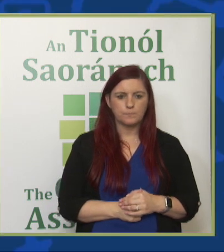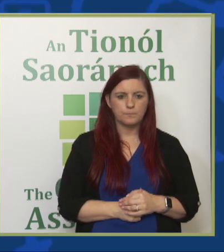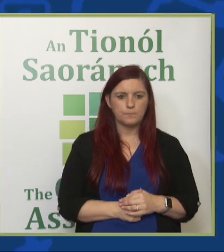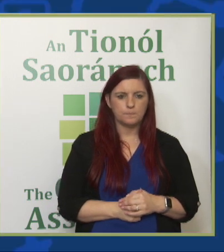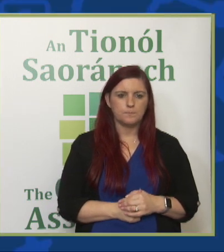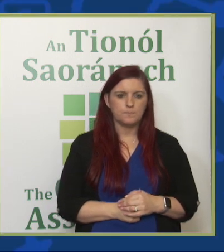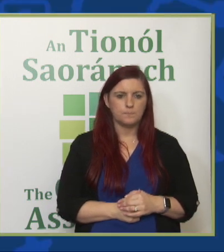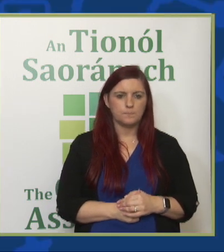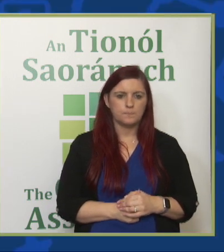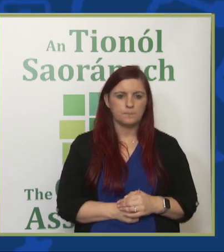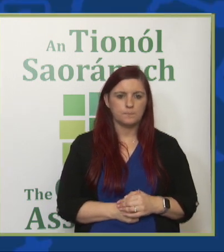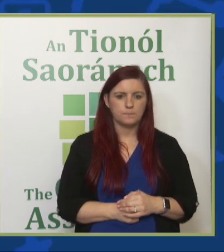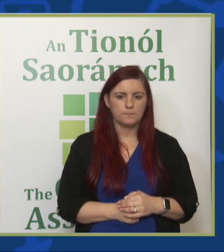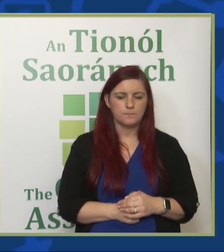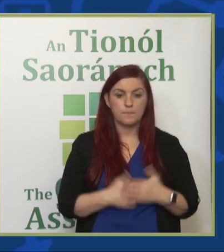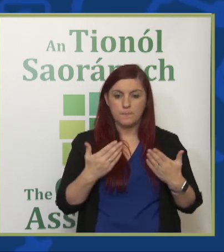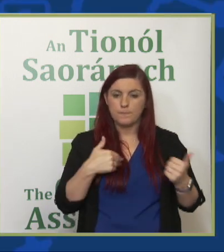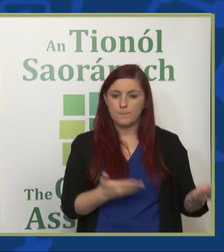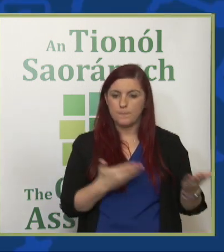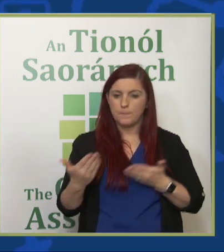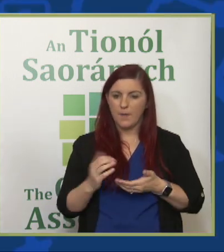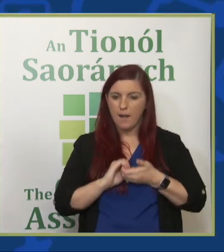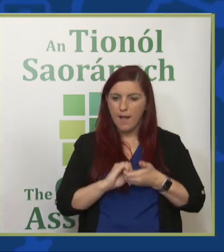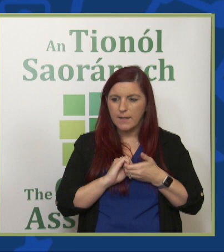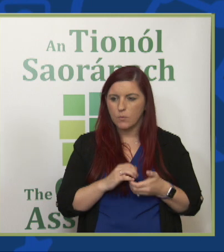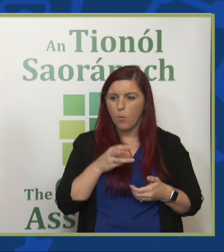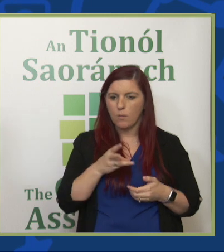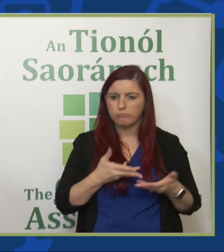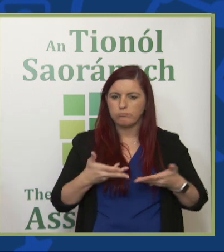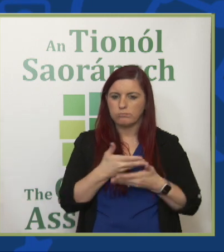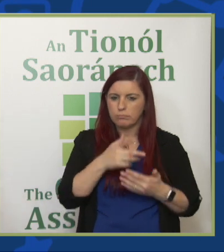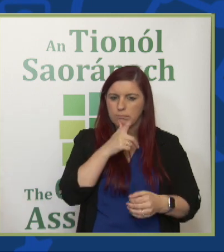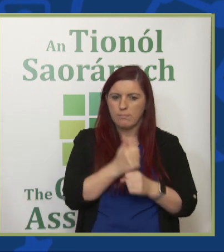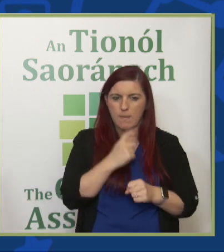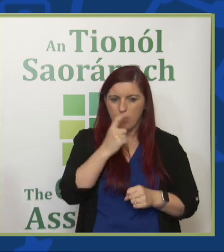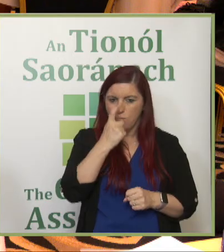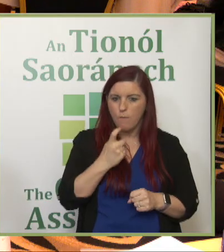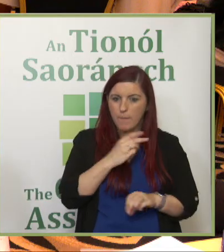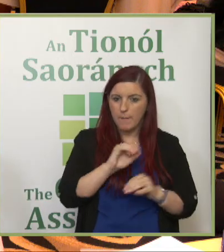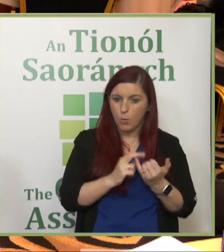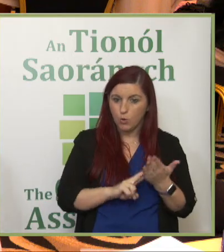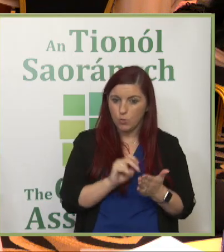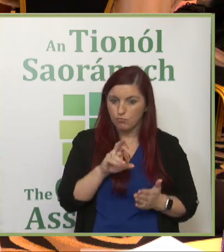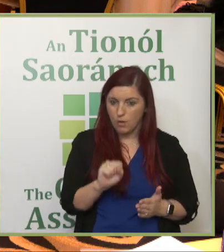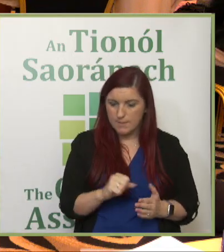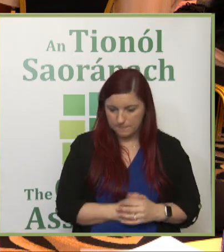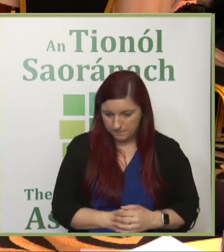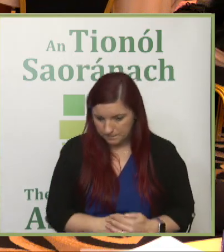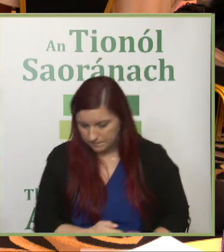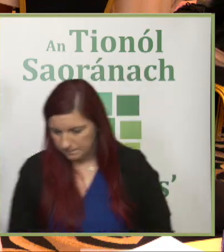So at this stage, I'm going to hand you over to my colleague, Anne Doyle, who's going to talk to you a little bit more about the profile of people who use drugs.